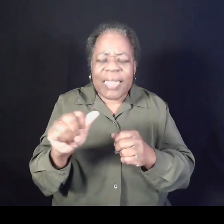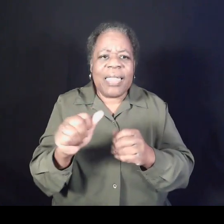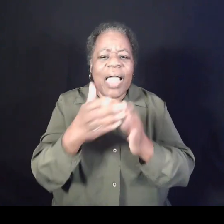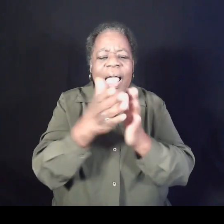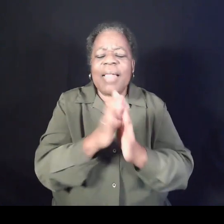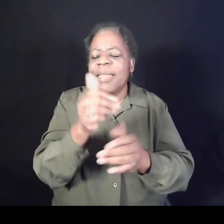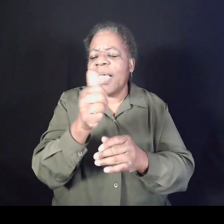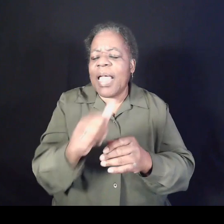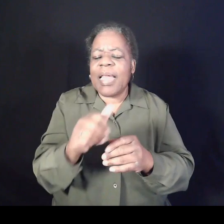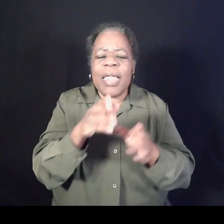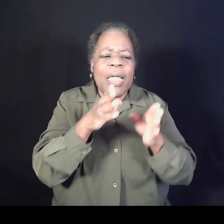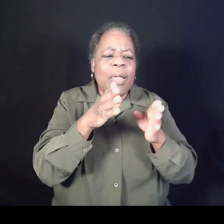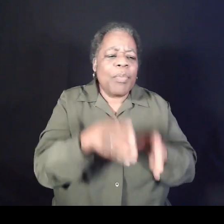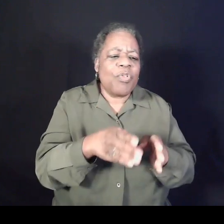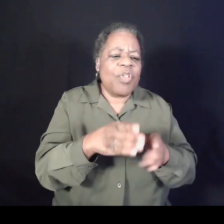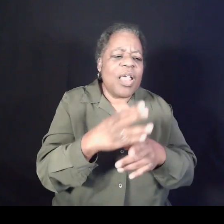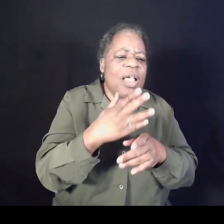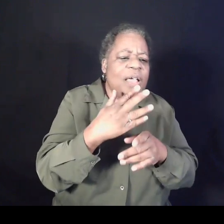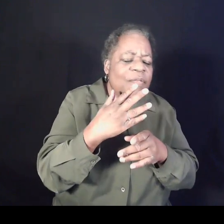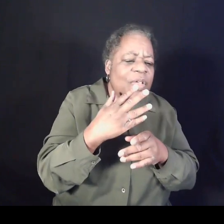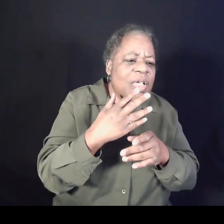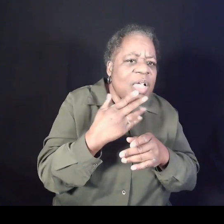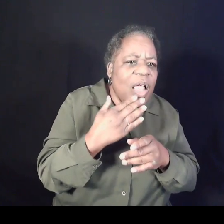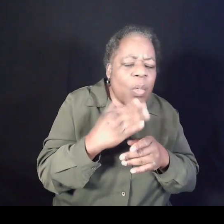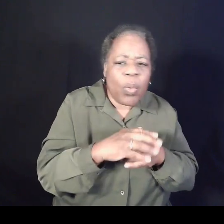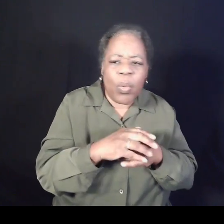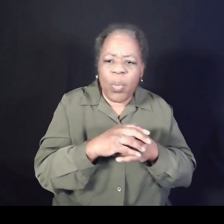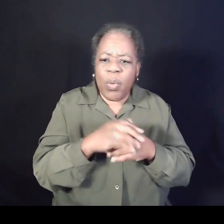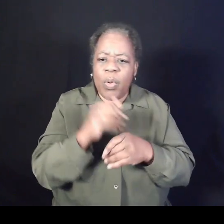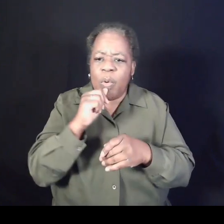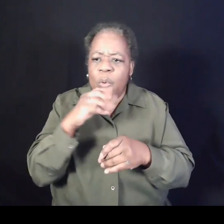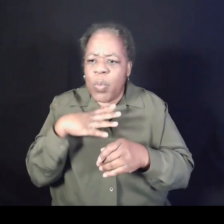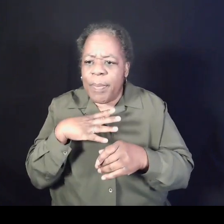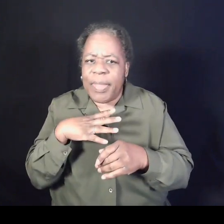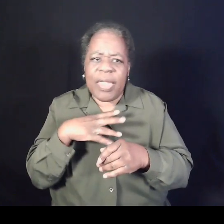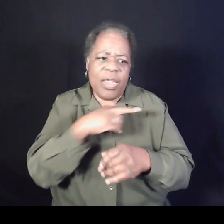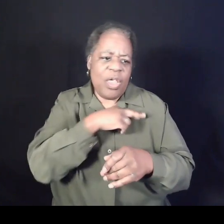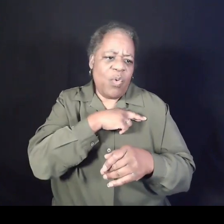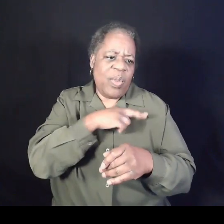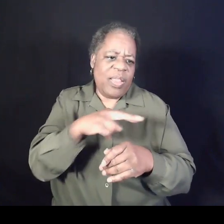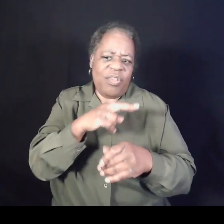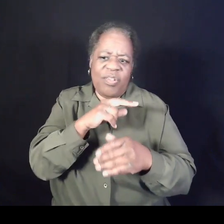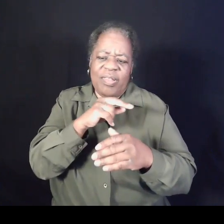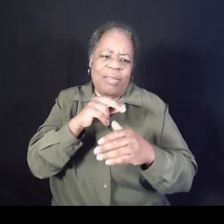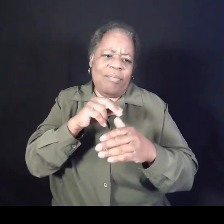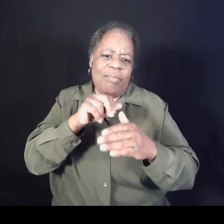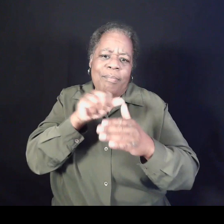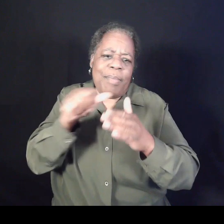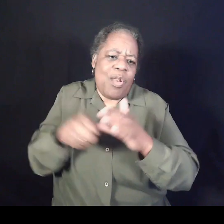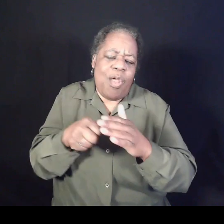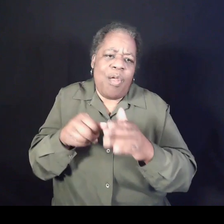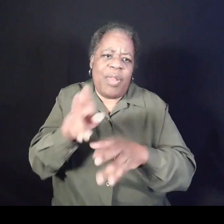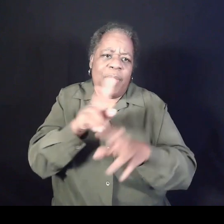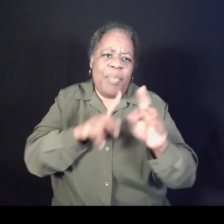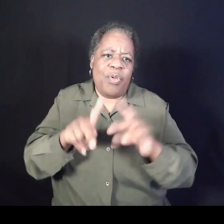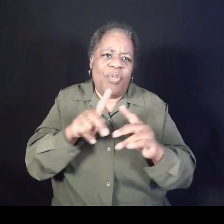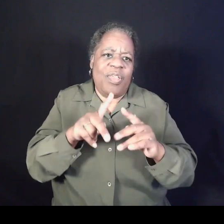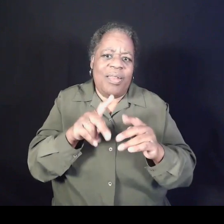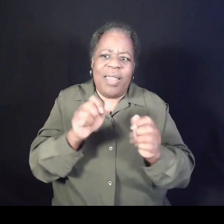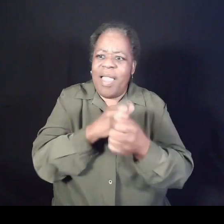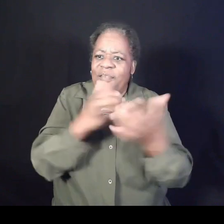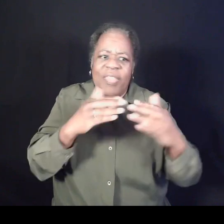ask any differently abled person, ask any religious minority person, including Christians, if the playing field feels